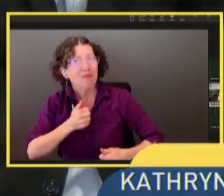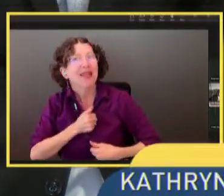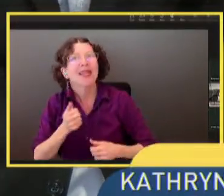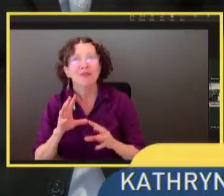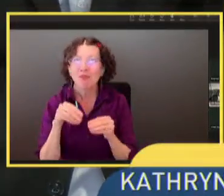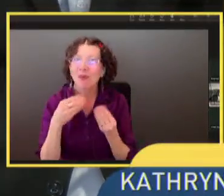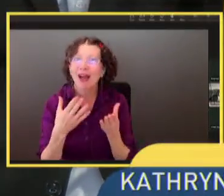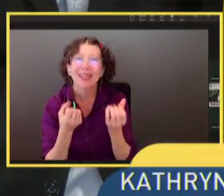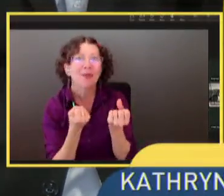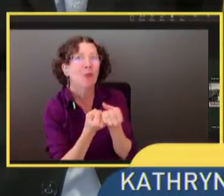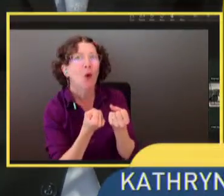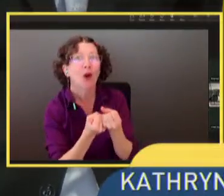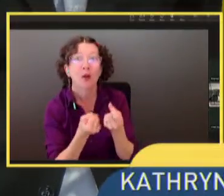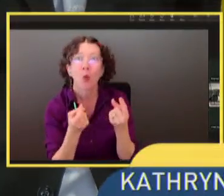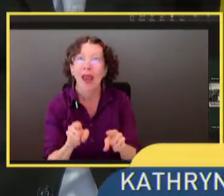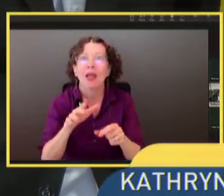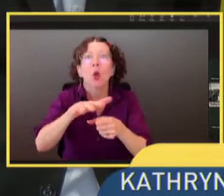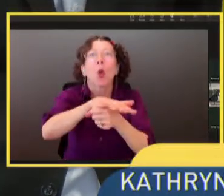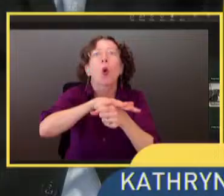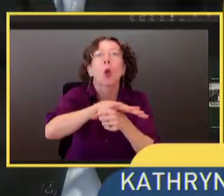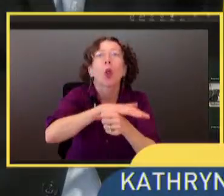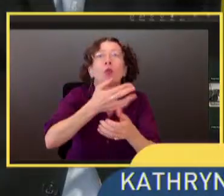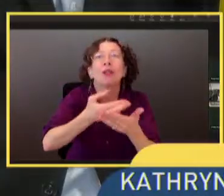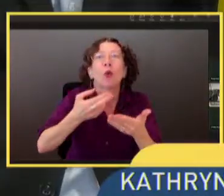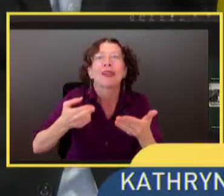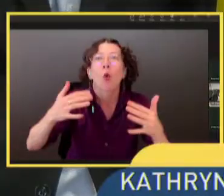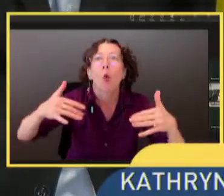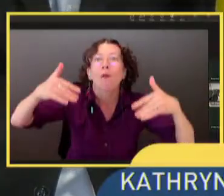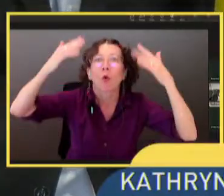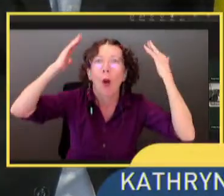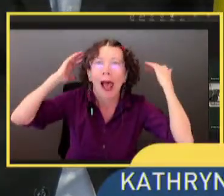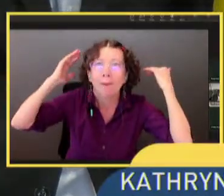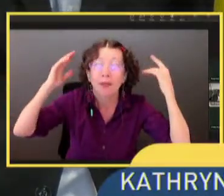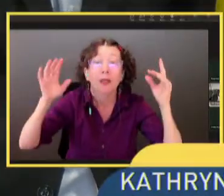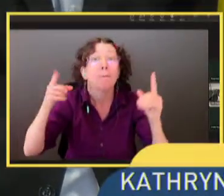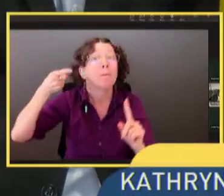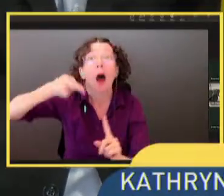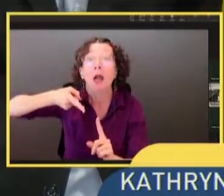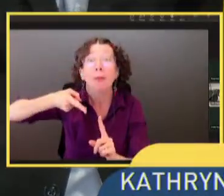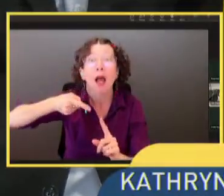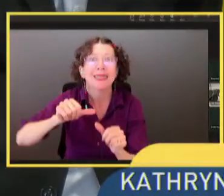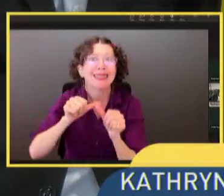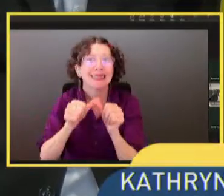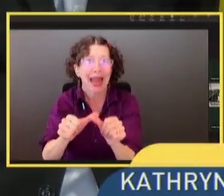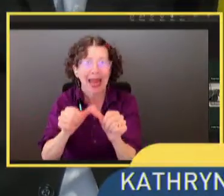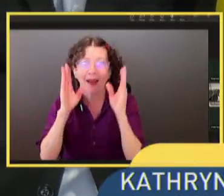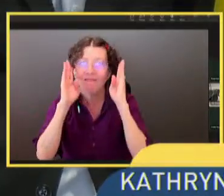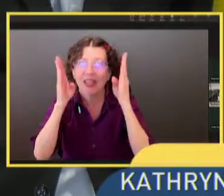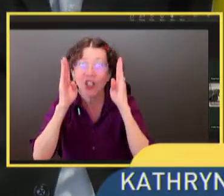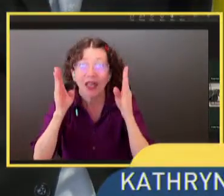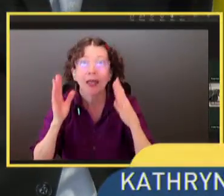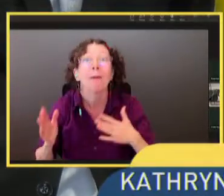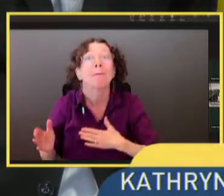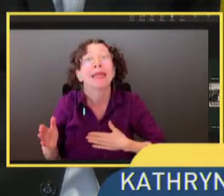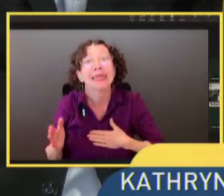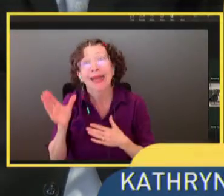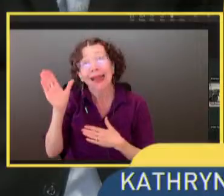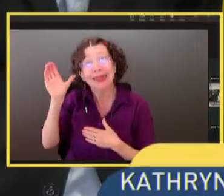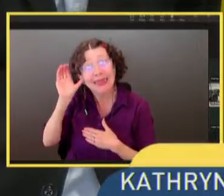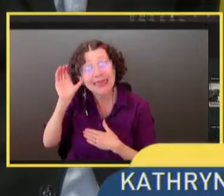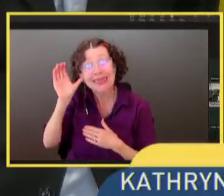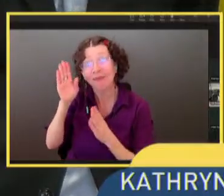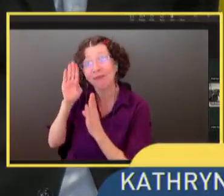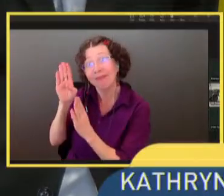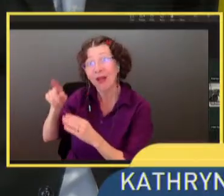alerts and be prepared. The Army Corps of Engineers works with local agencies and county officials to provide support when local